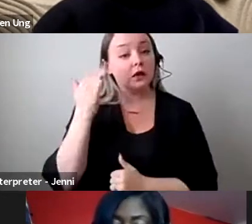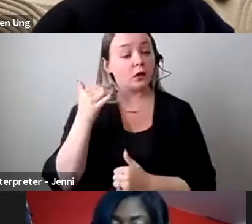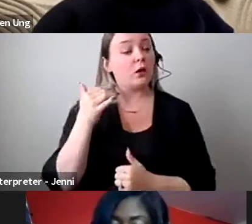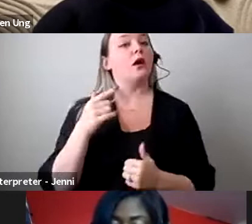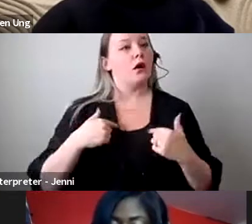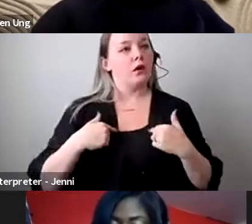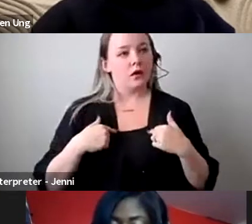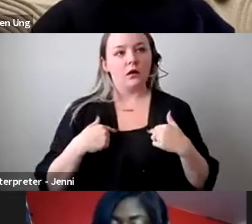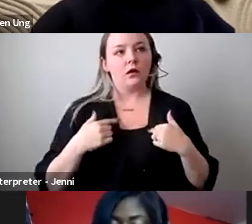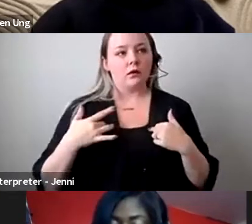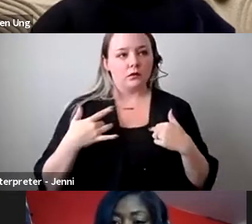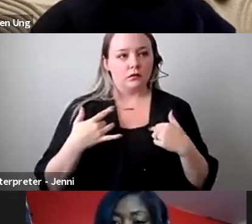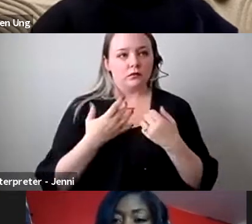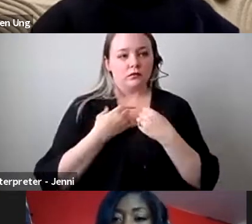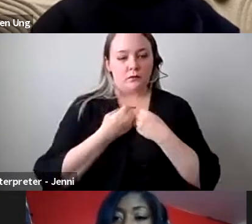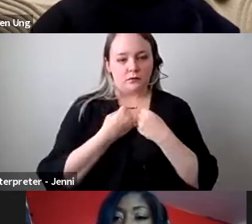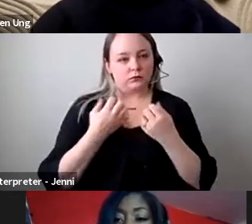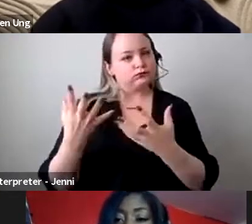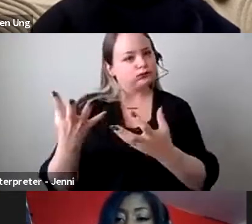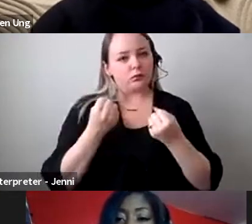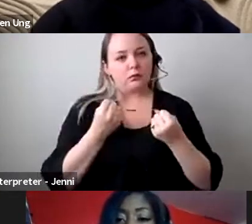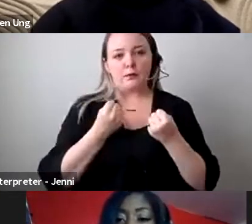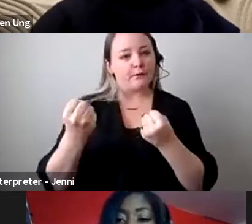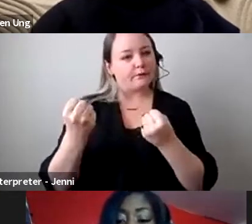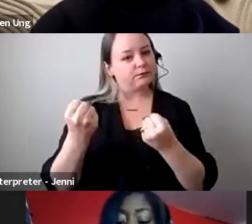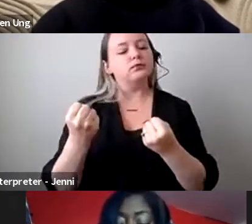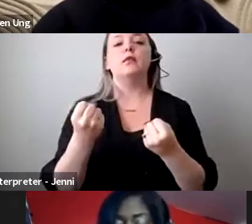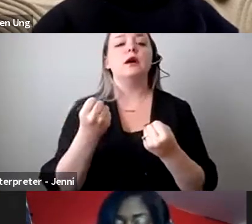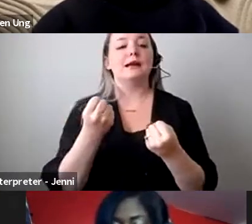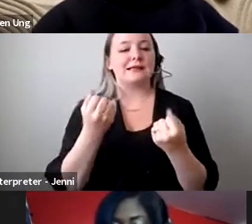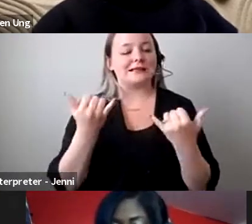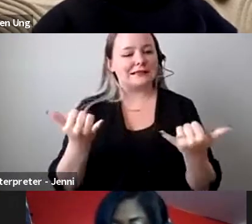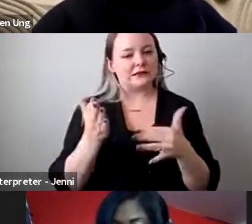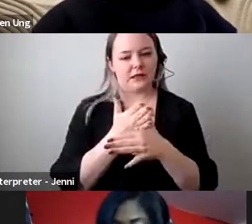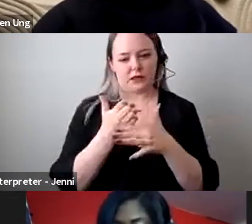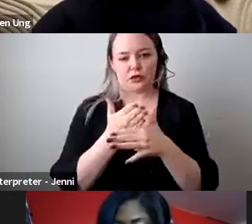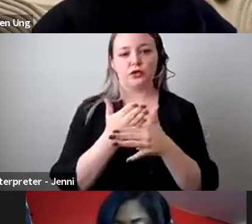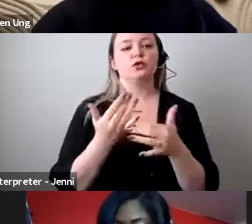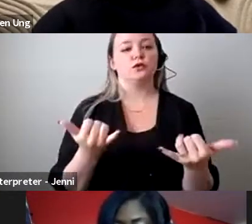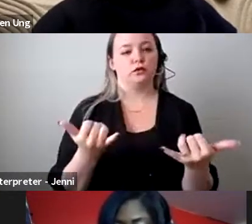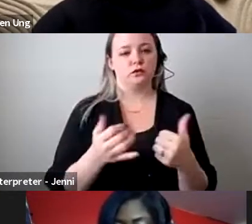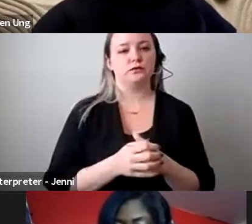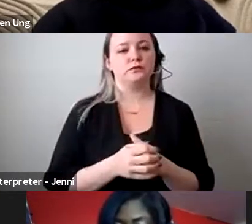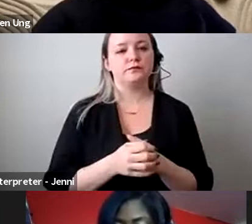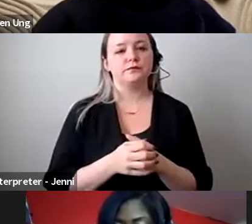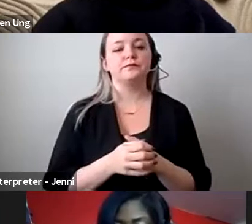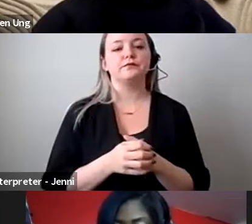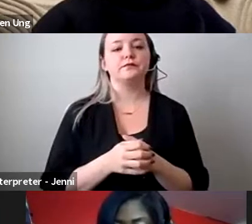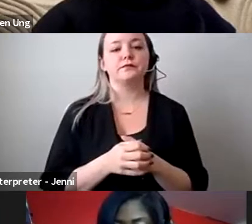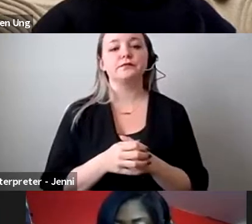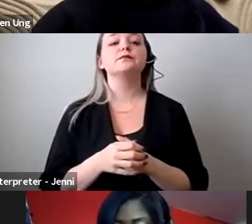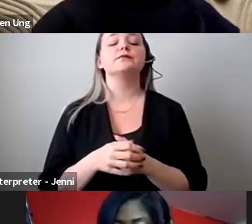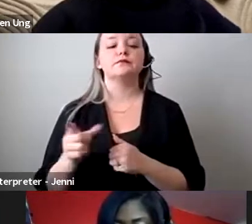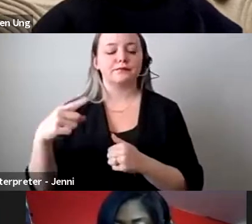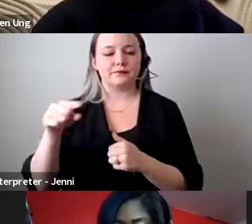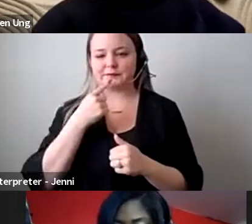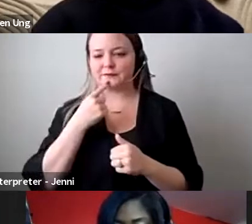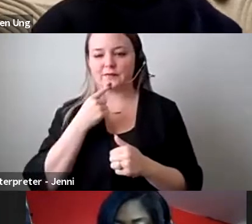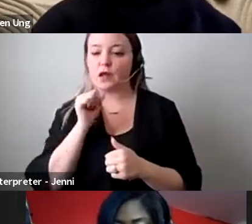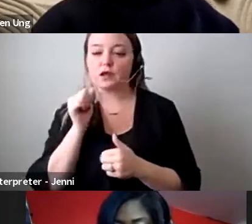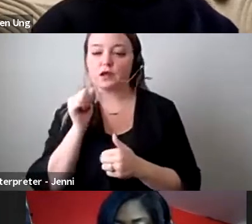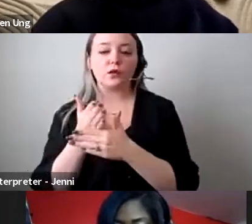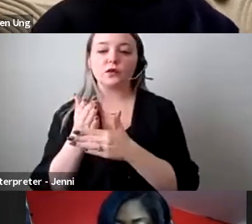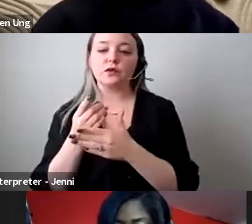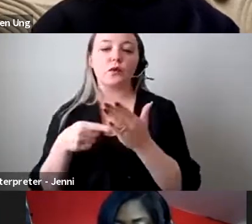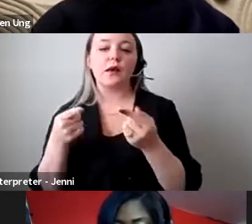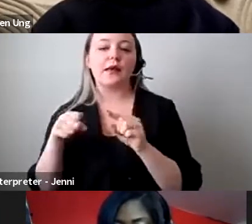thing that we are all witnessing today as well, right? The fear says, don't say anything about what's happening. Just do what